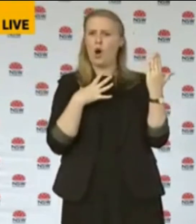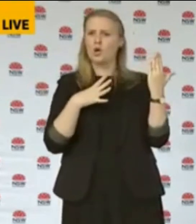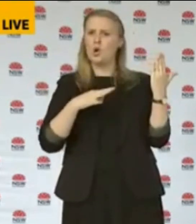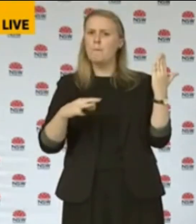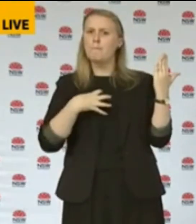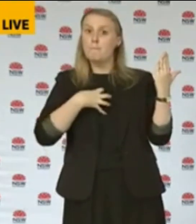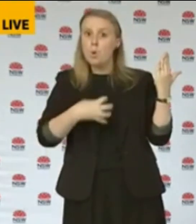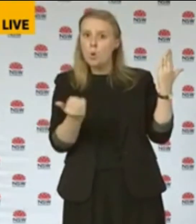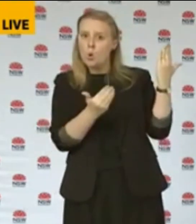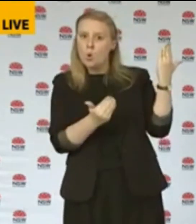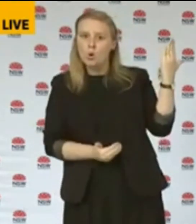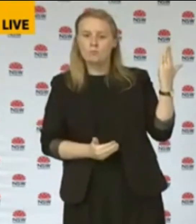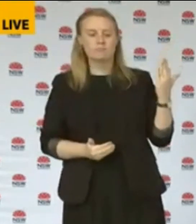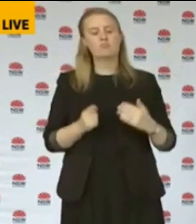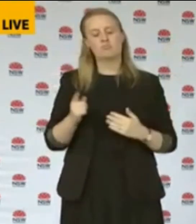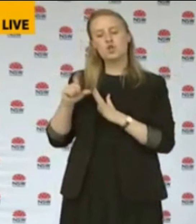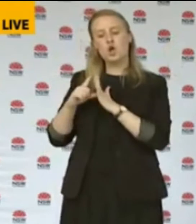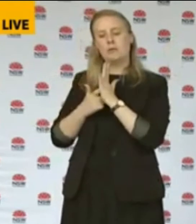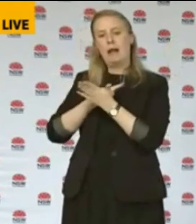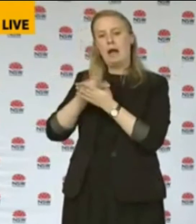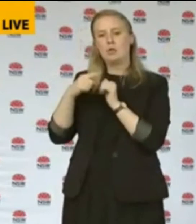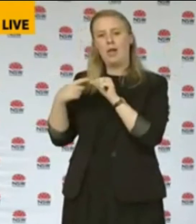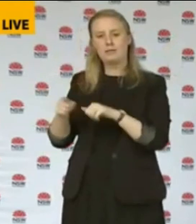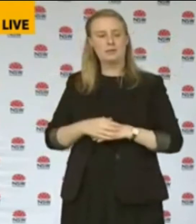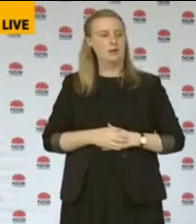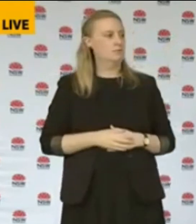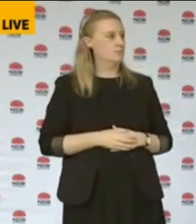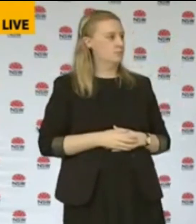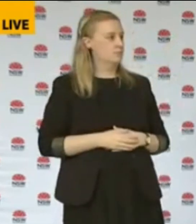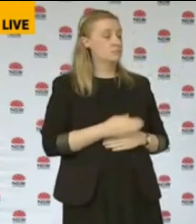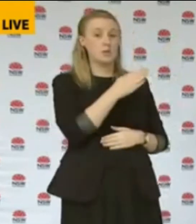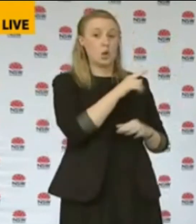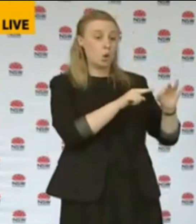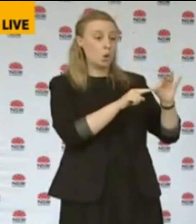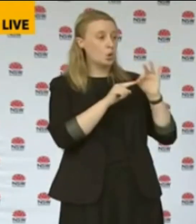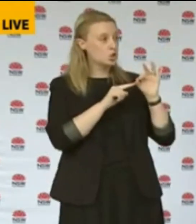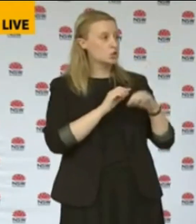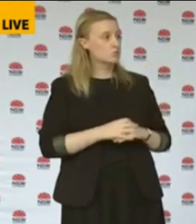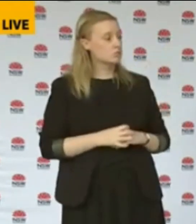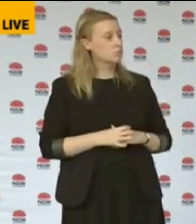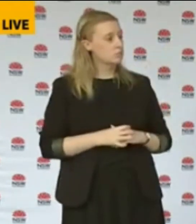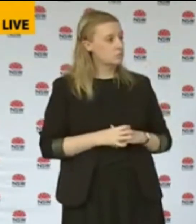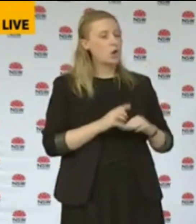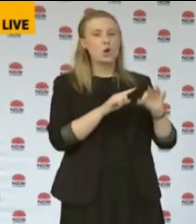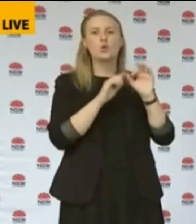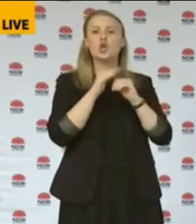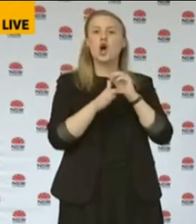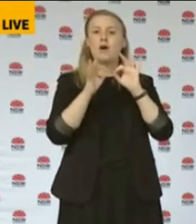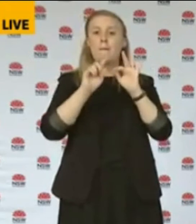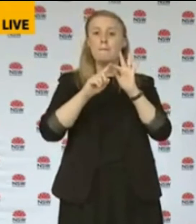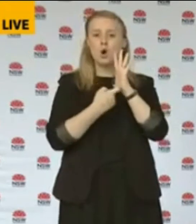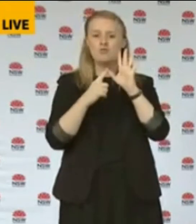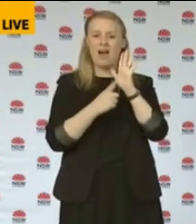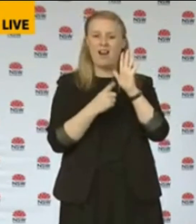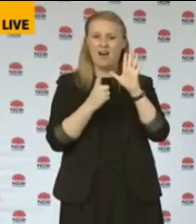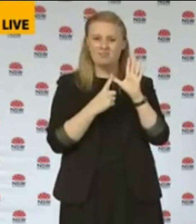one. Just in terms of morale in that area and getting the message out, are you confident that you're getting the message to all the community, especially those who don't speak English?